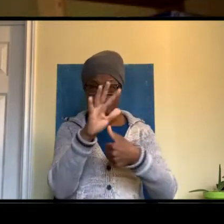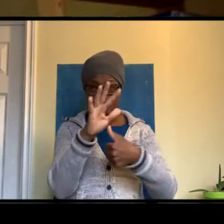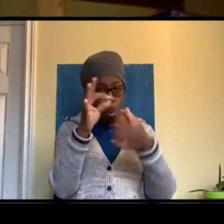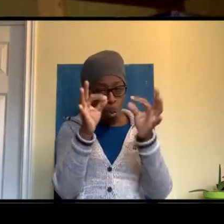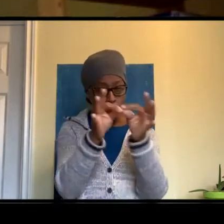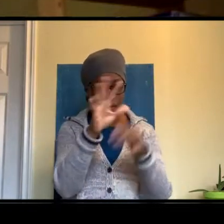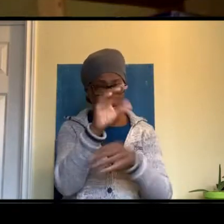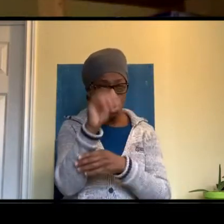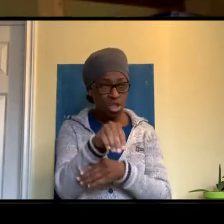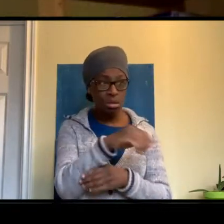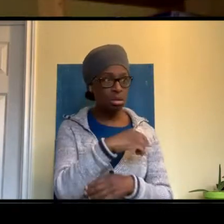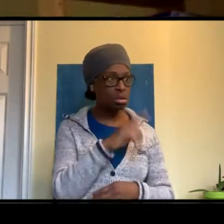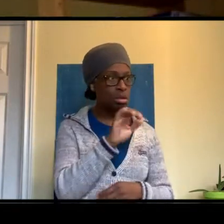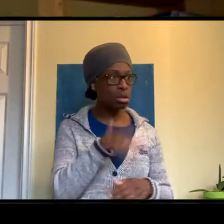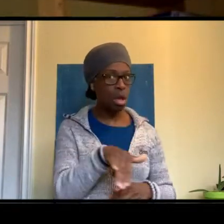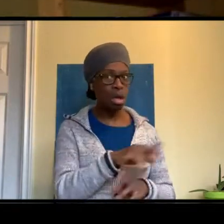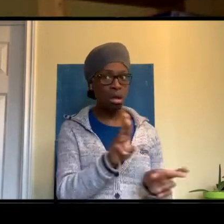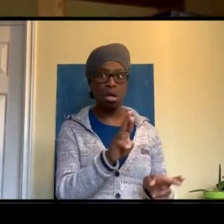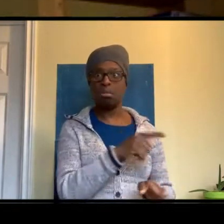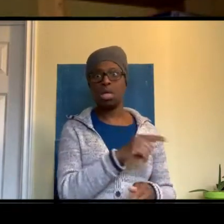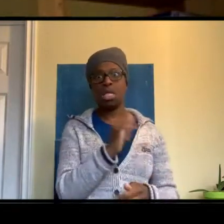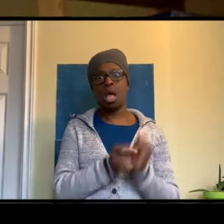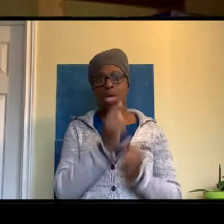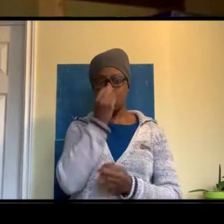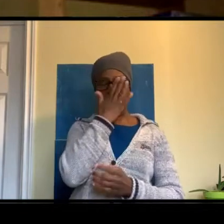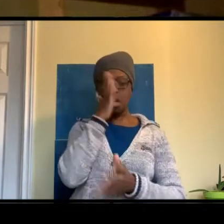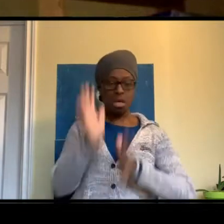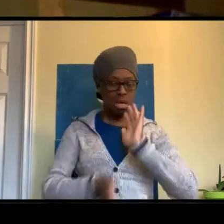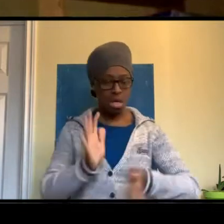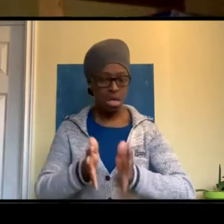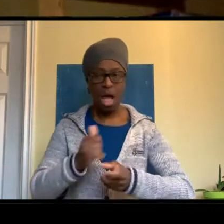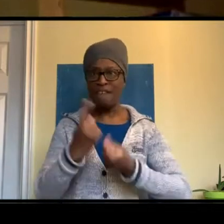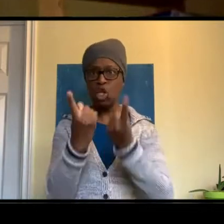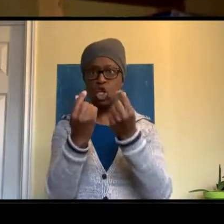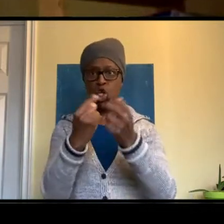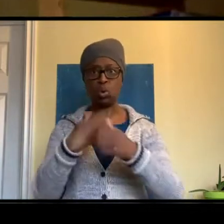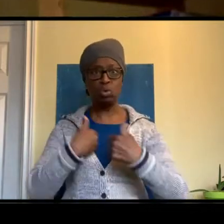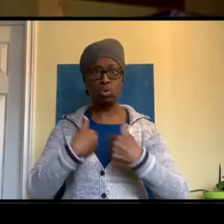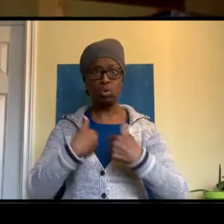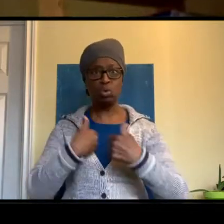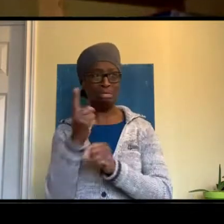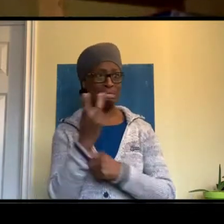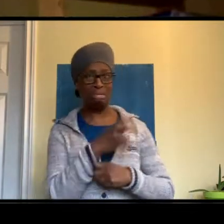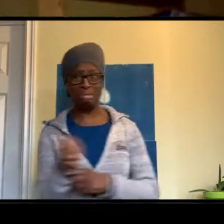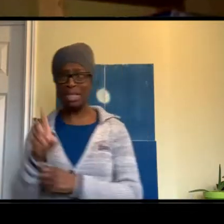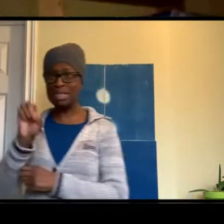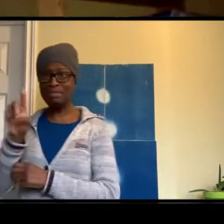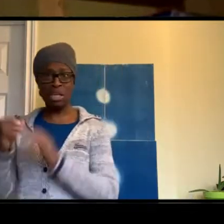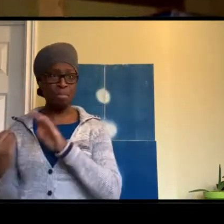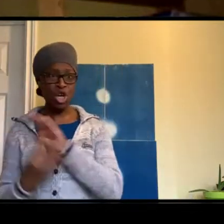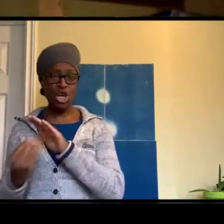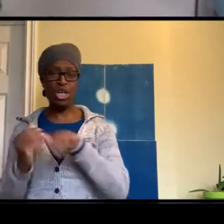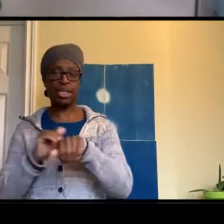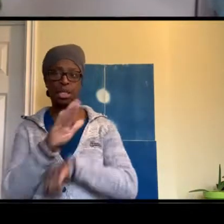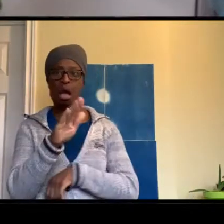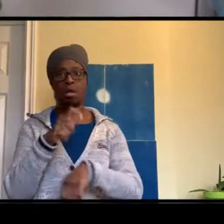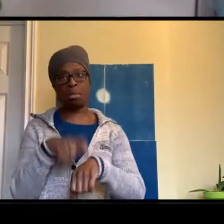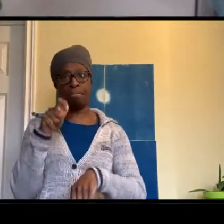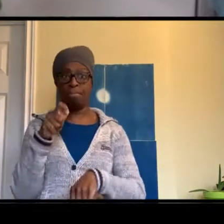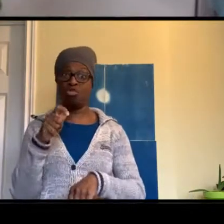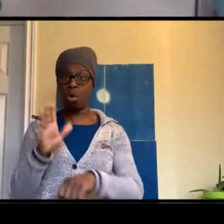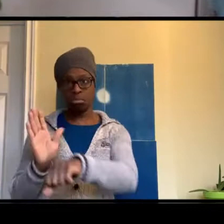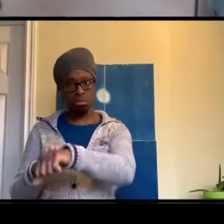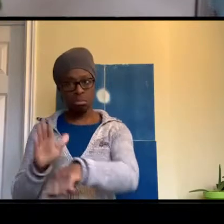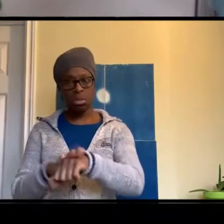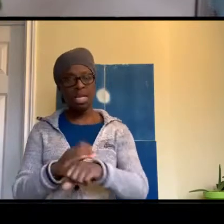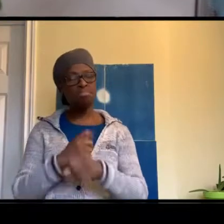comes right back to the beginning of us saying, really understanding what is expected of you well in advance. Yes, and I think it's